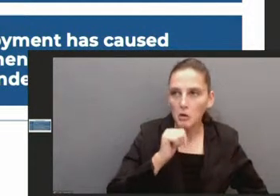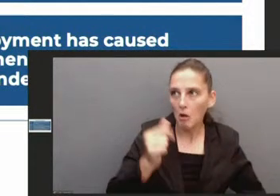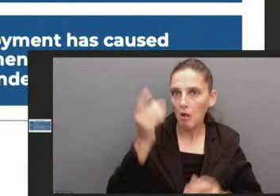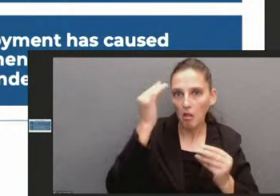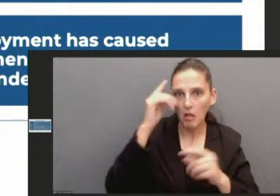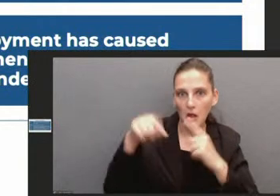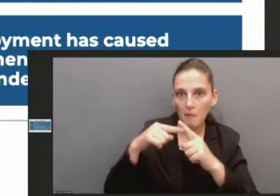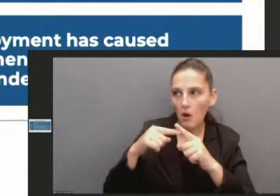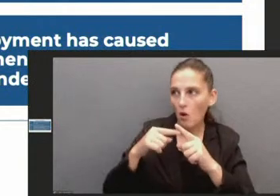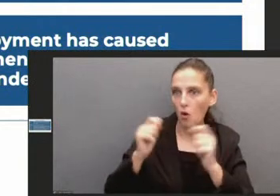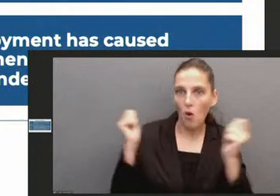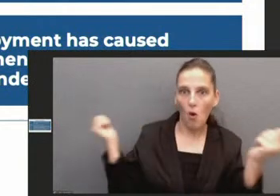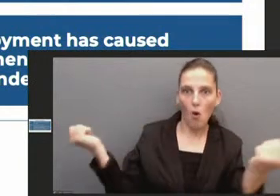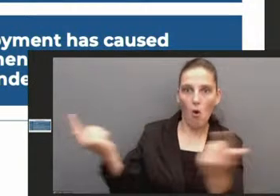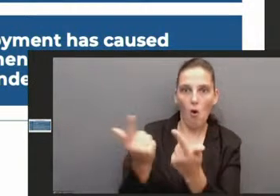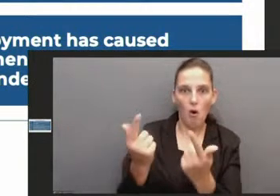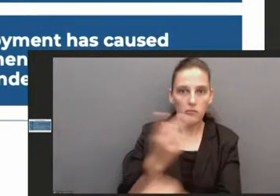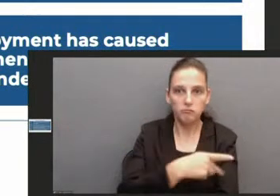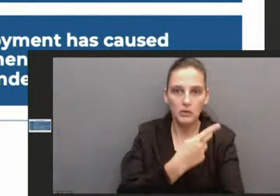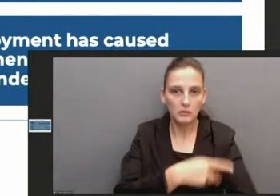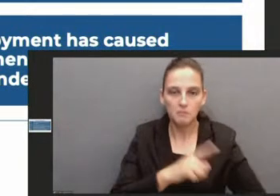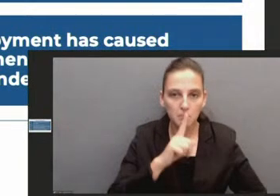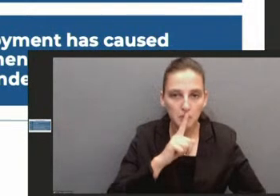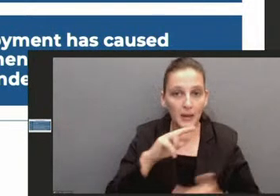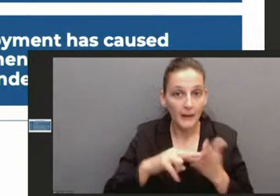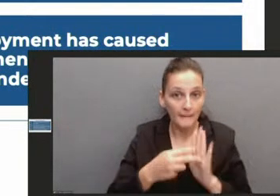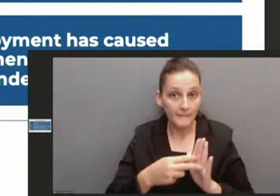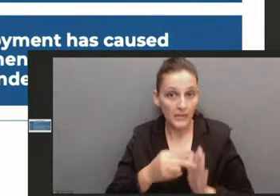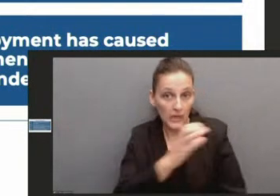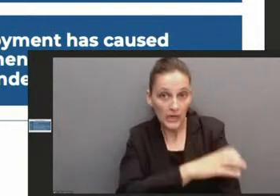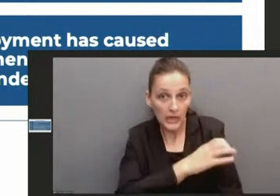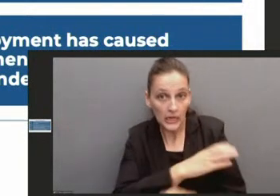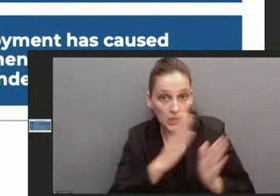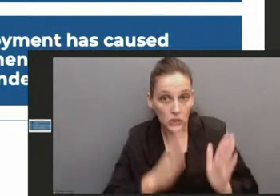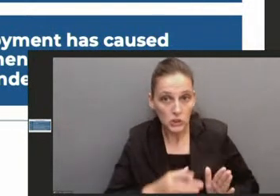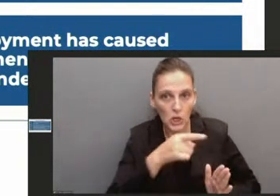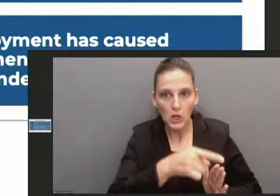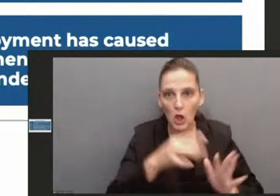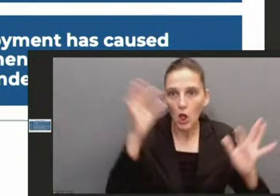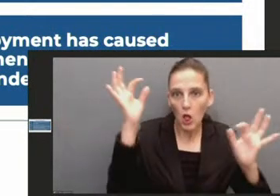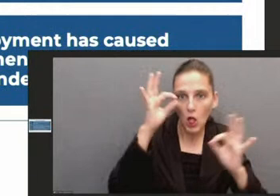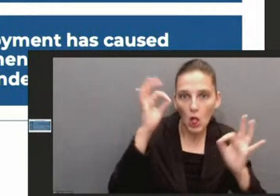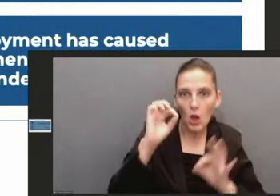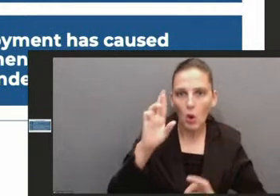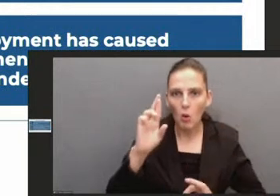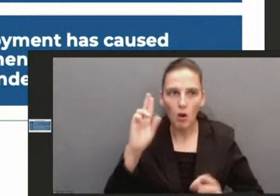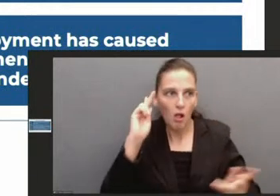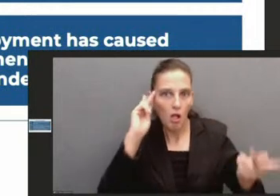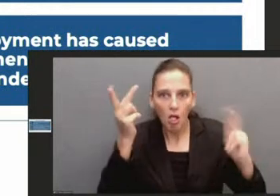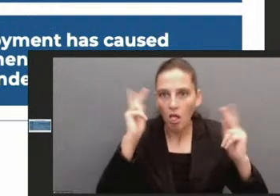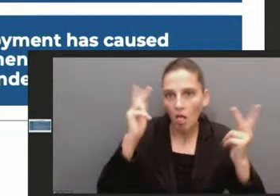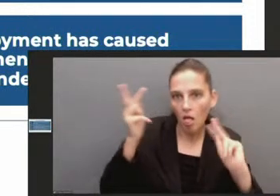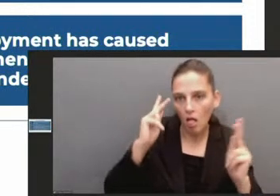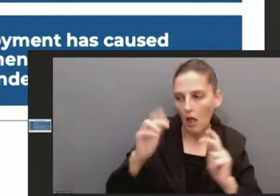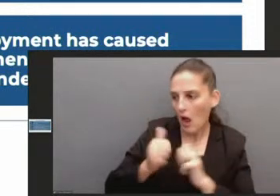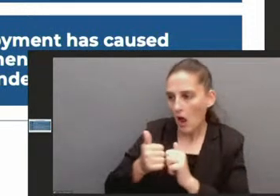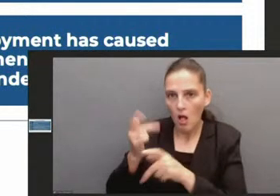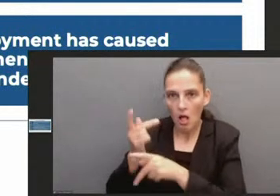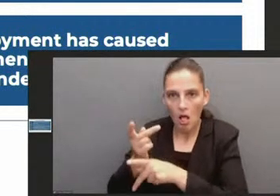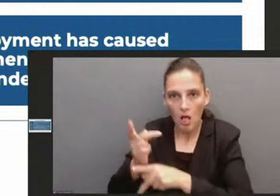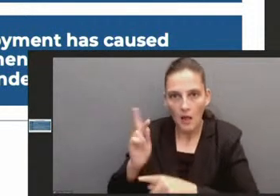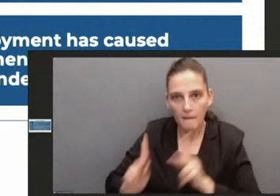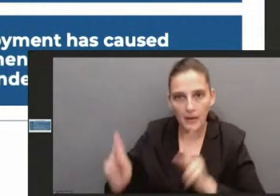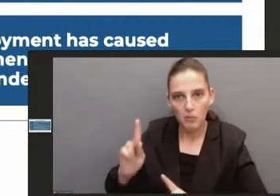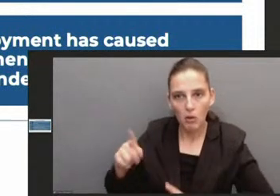patient population. This left clinicians either unaware or misled when they were caring for people who were not considered